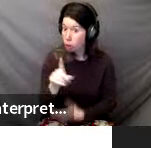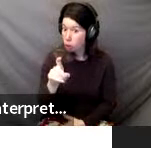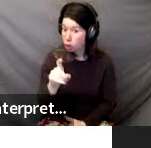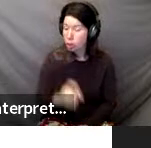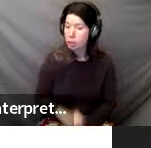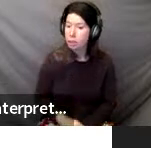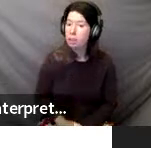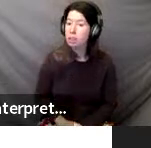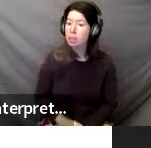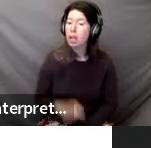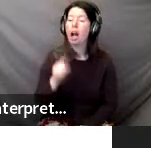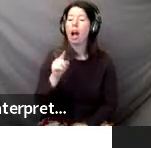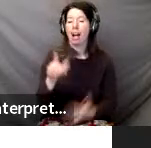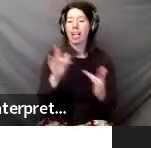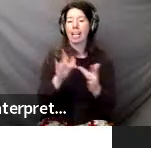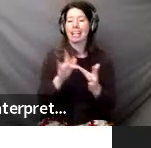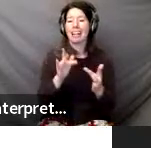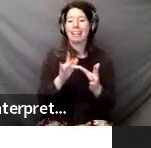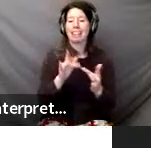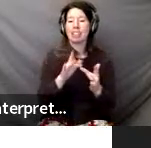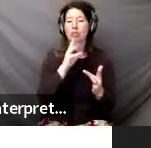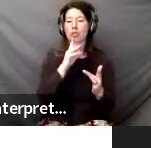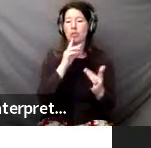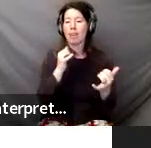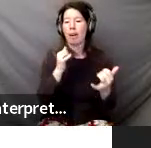Oh, here we go, connecting to audio. So